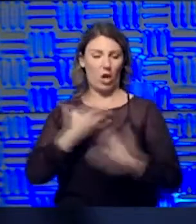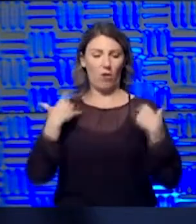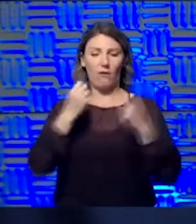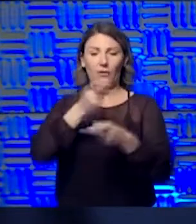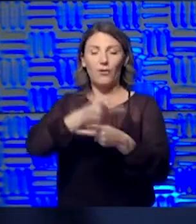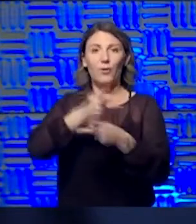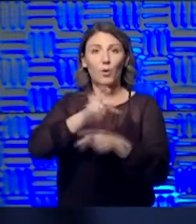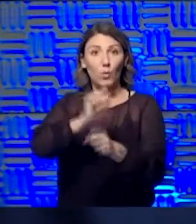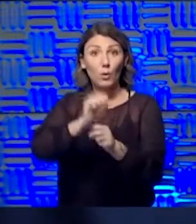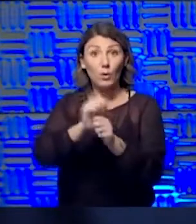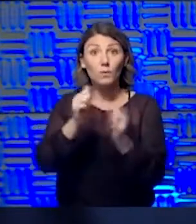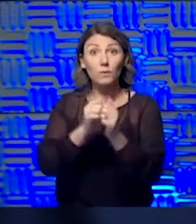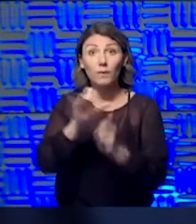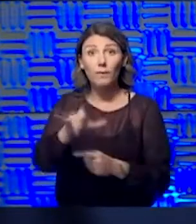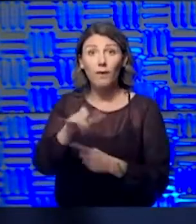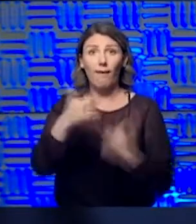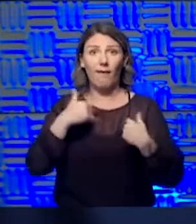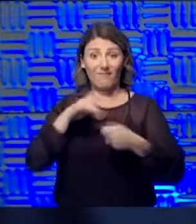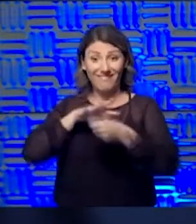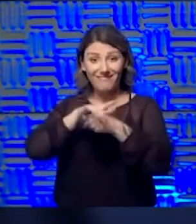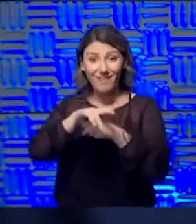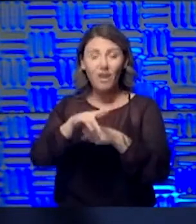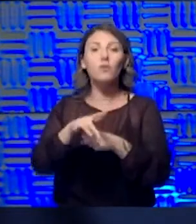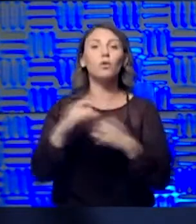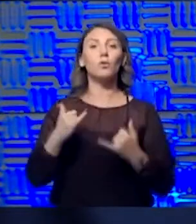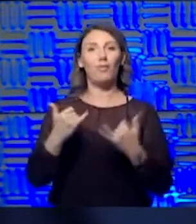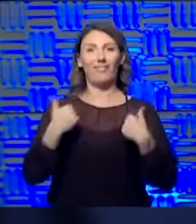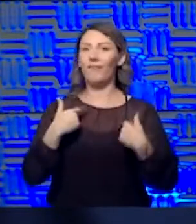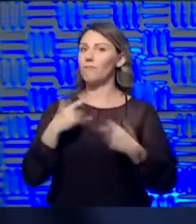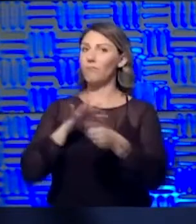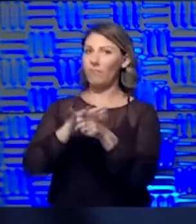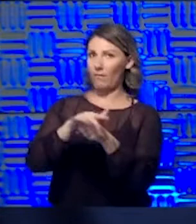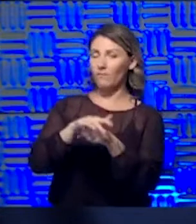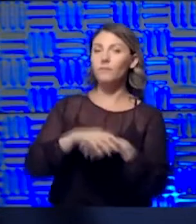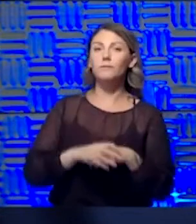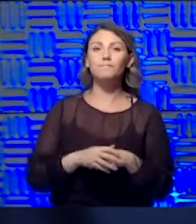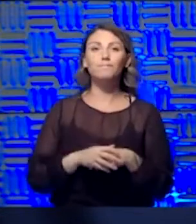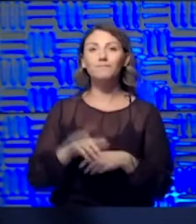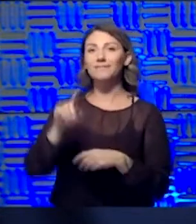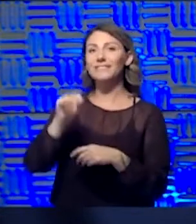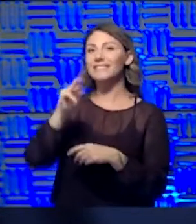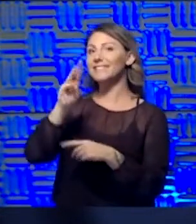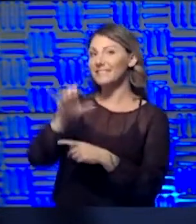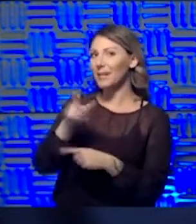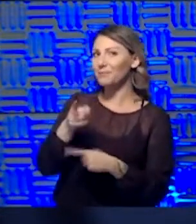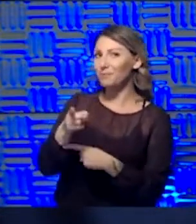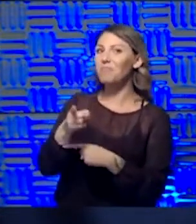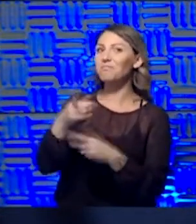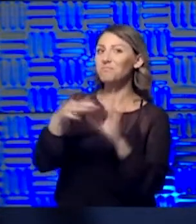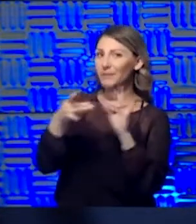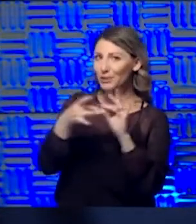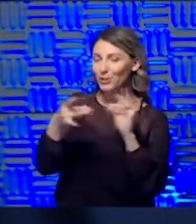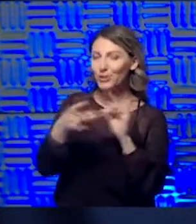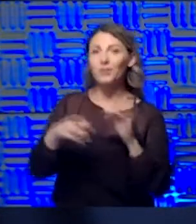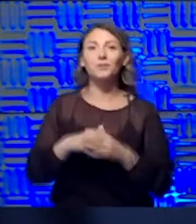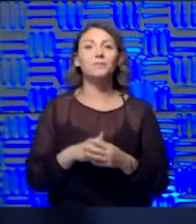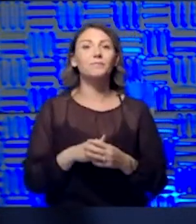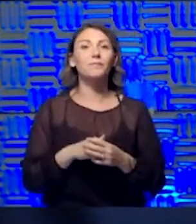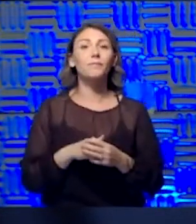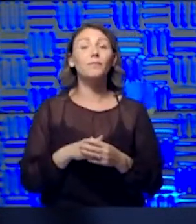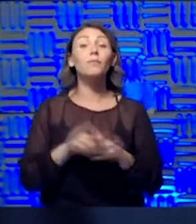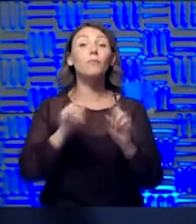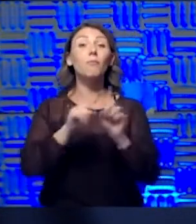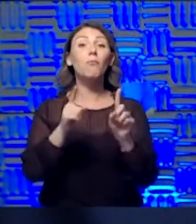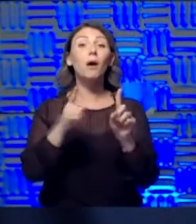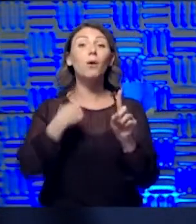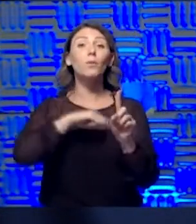that, so that they have enough. Currently, we seem to have enough, as Tammy had talked about. So we are doing,